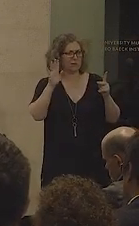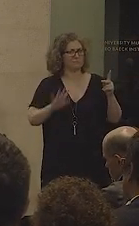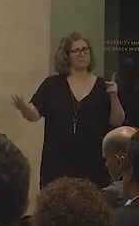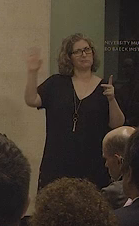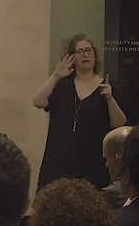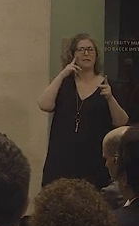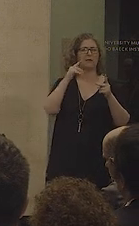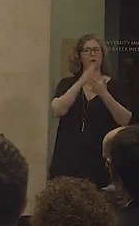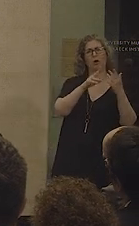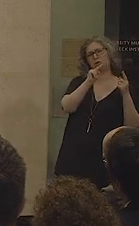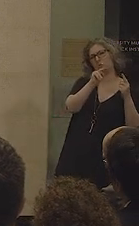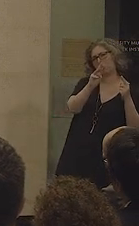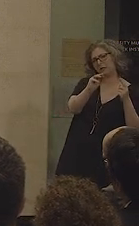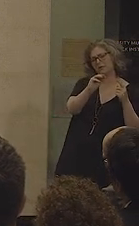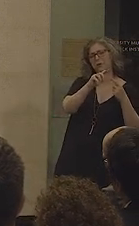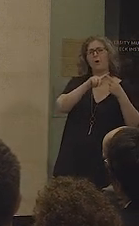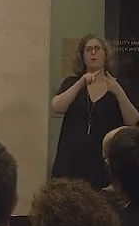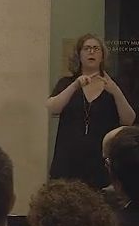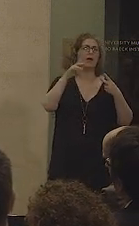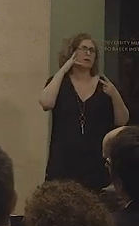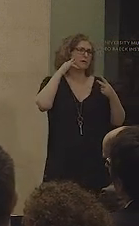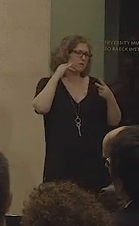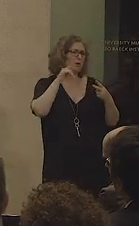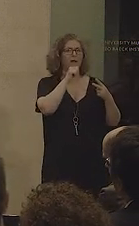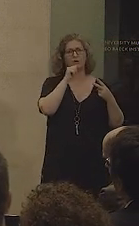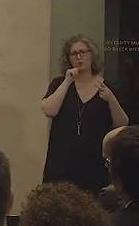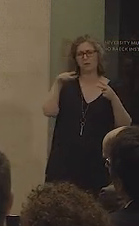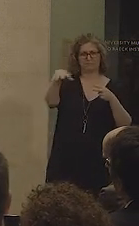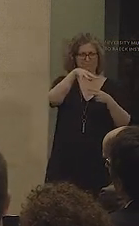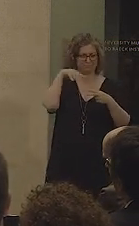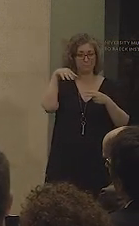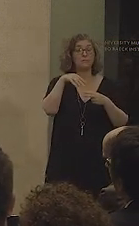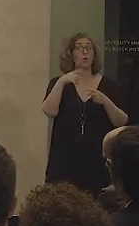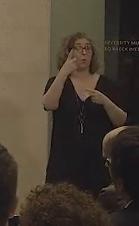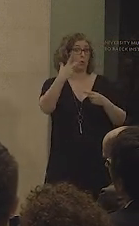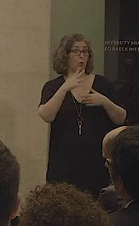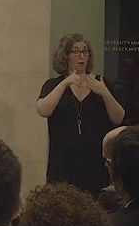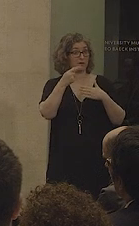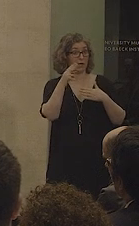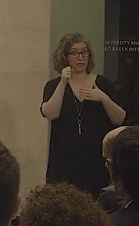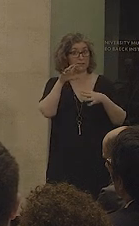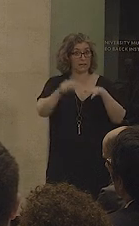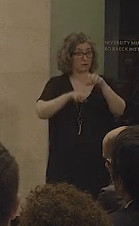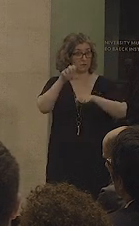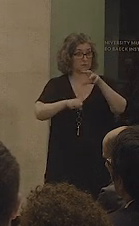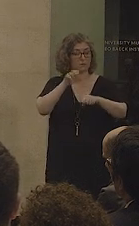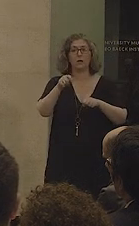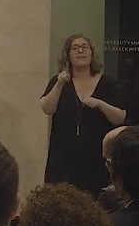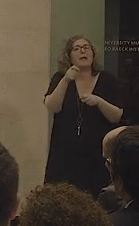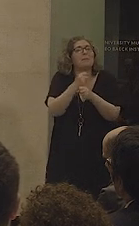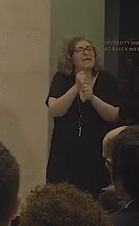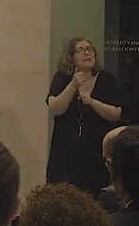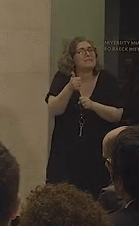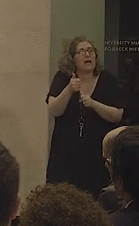I guess, parts of New Mexico, Arizona, California. A third of the guns that they are seizing are do-it-yourself weapons